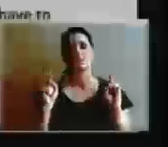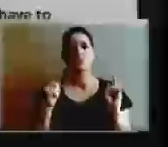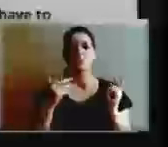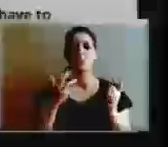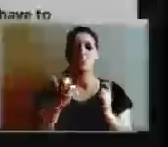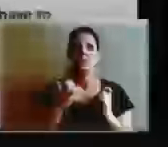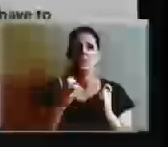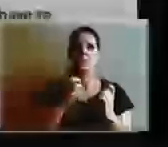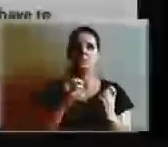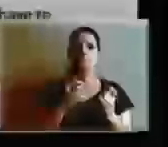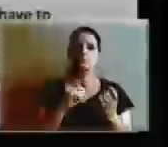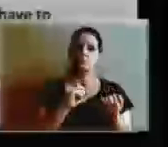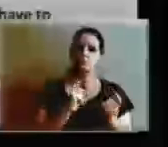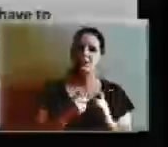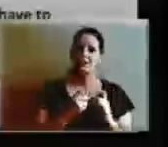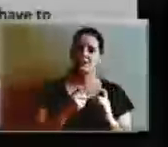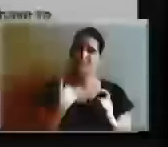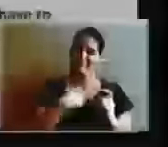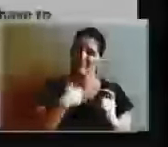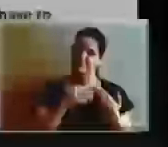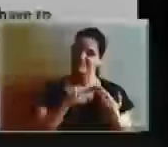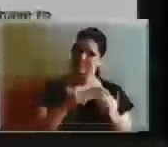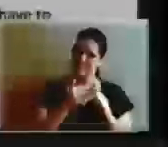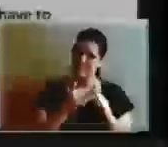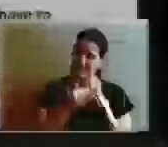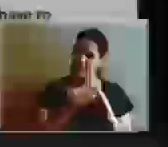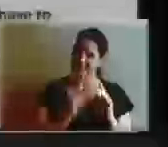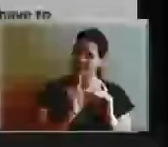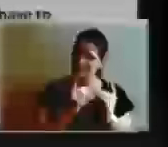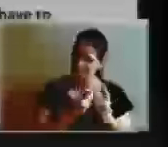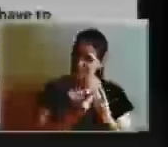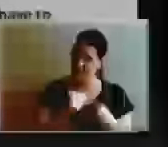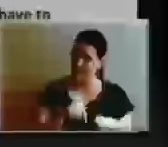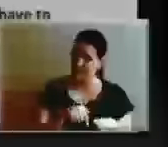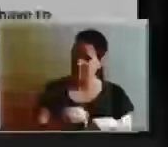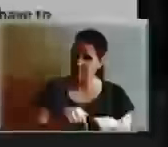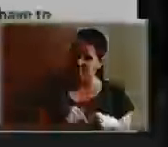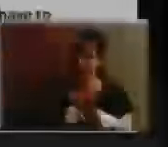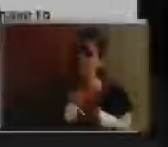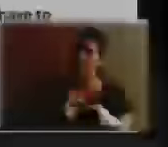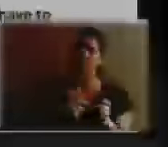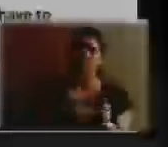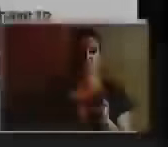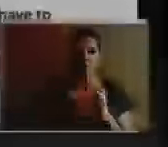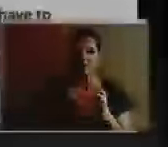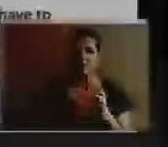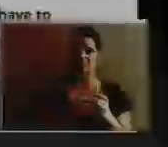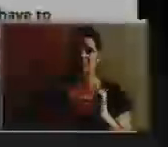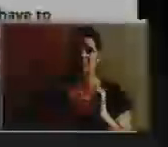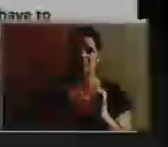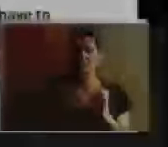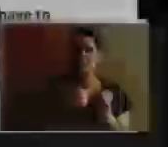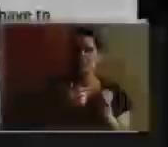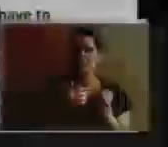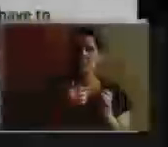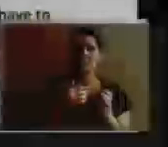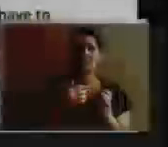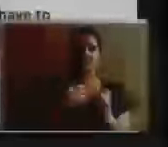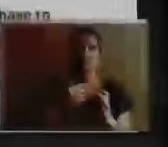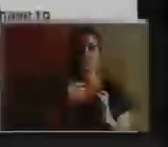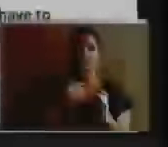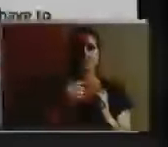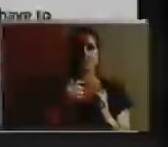urban districts really requires a district-wide strategy for improving instruction. And it also requires